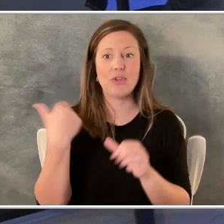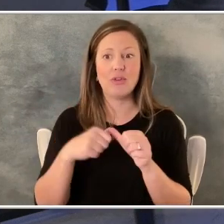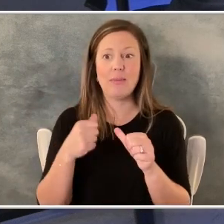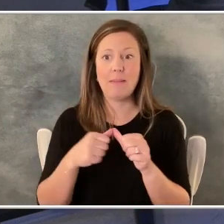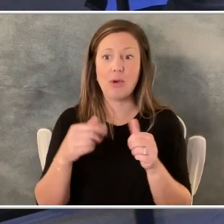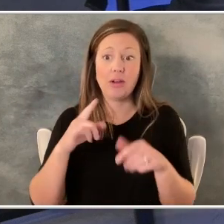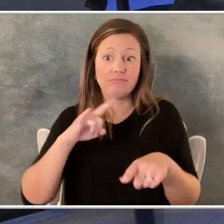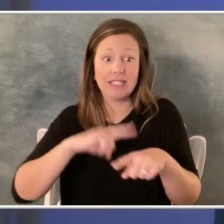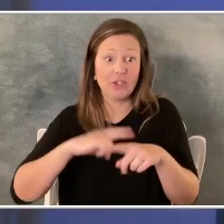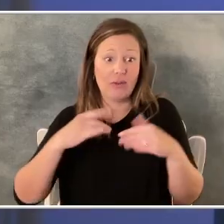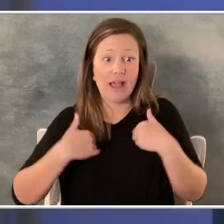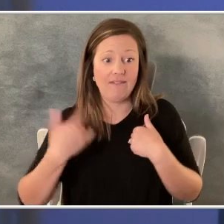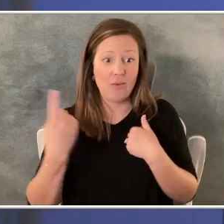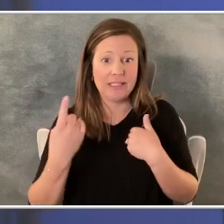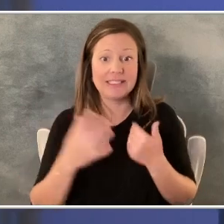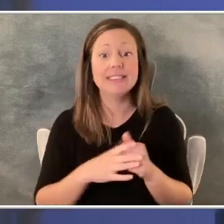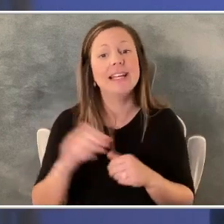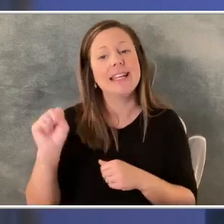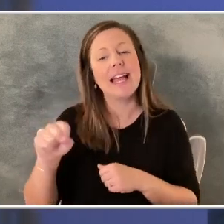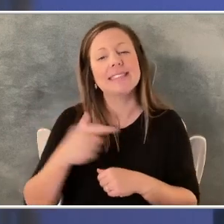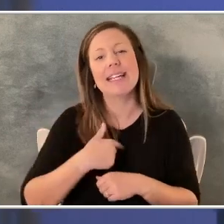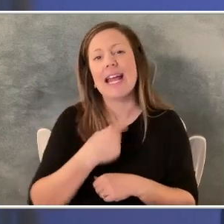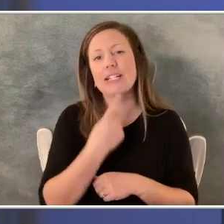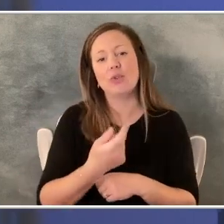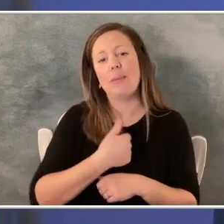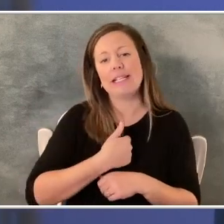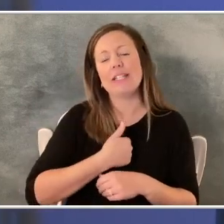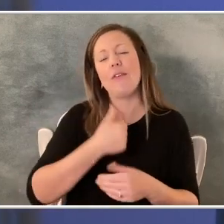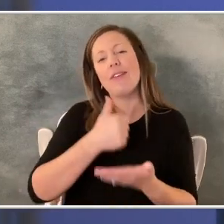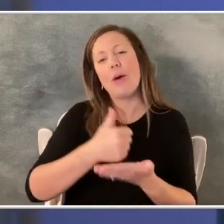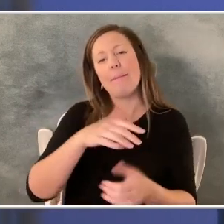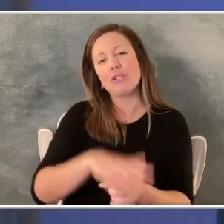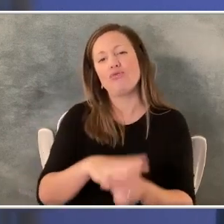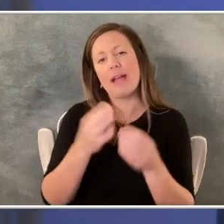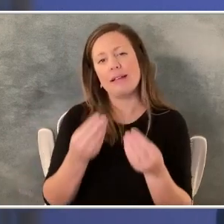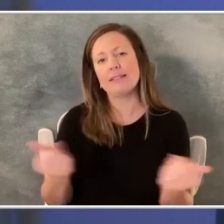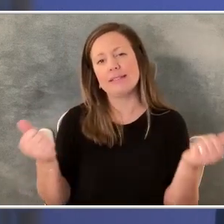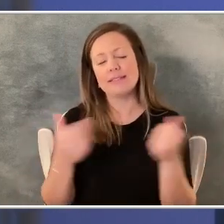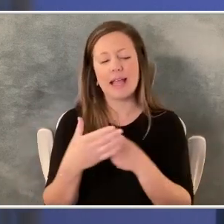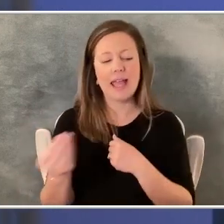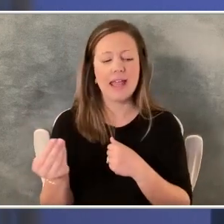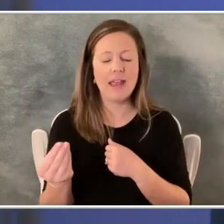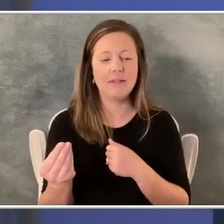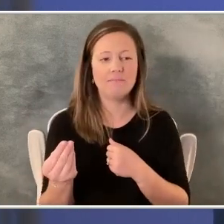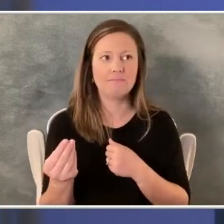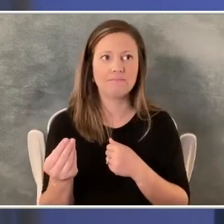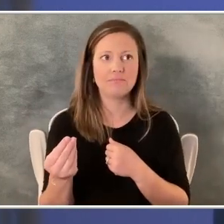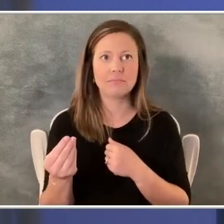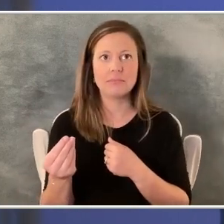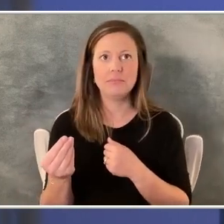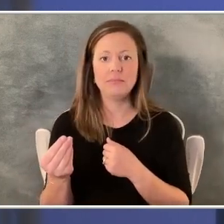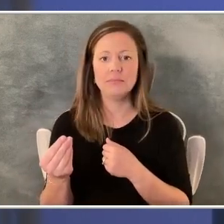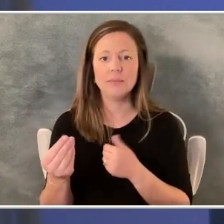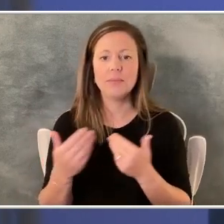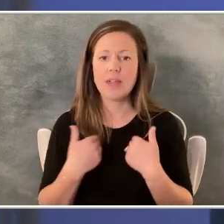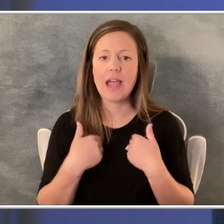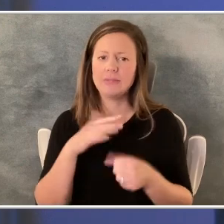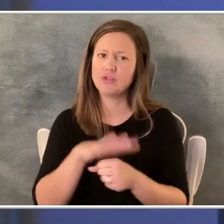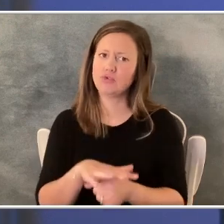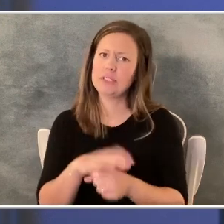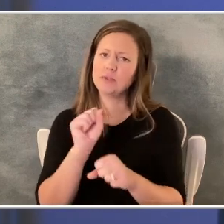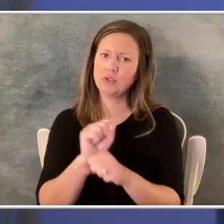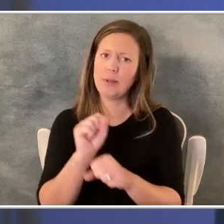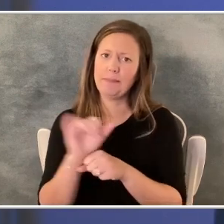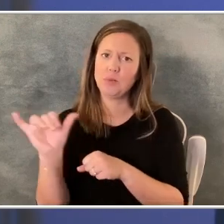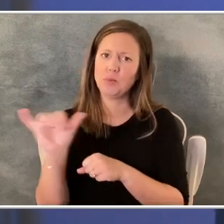time. I told myself that it relieved stress, and I did have stressful jobs in the